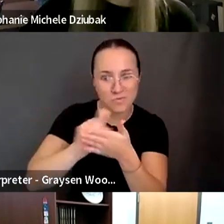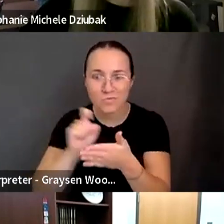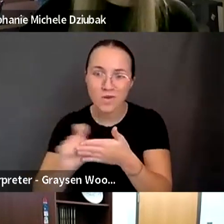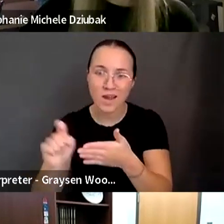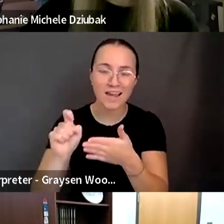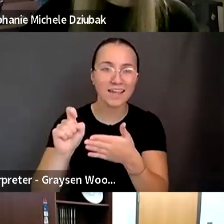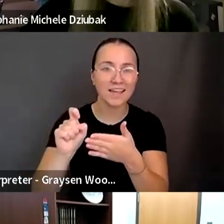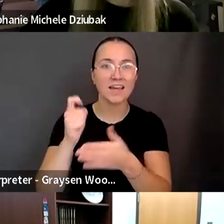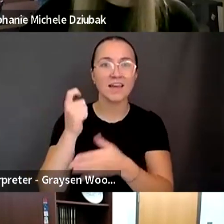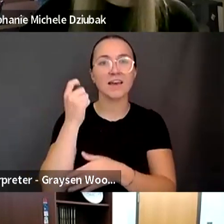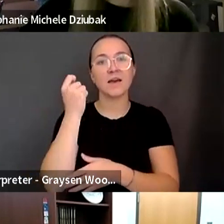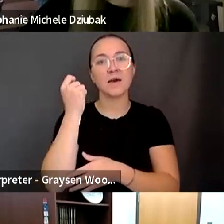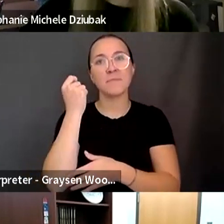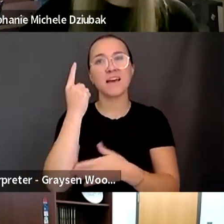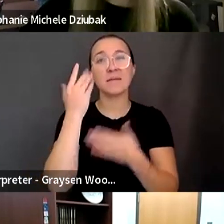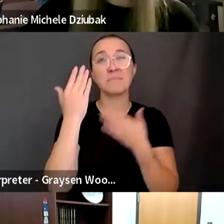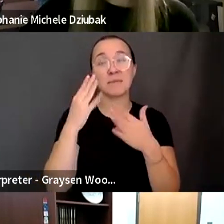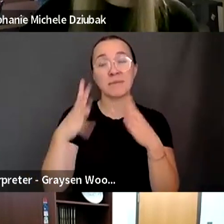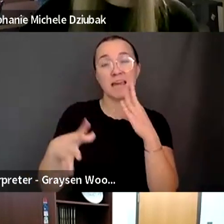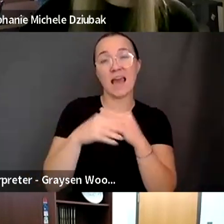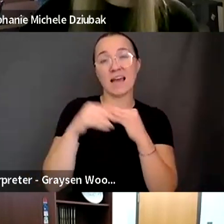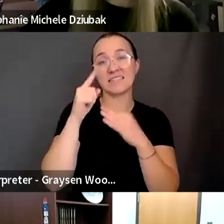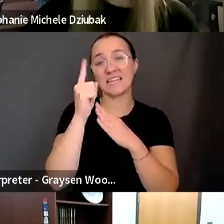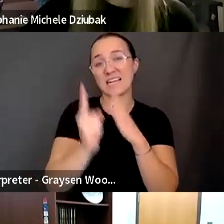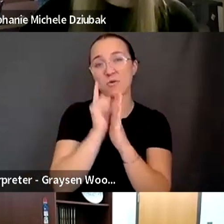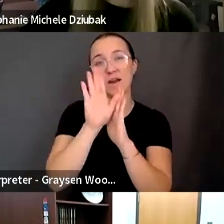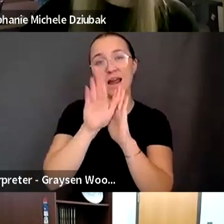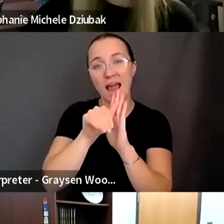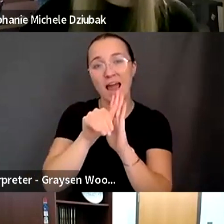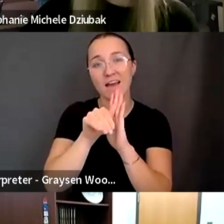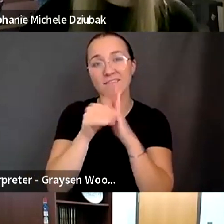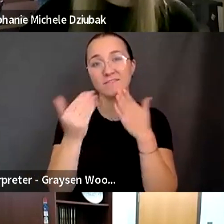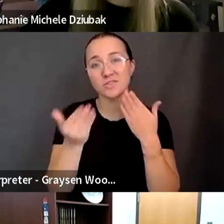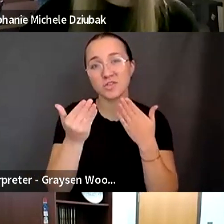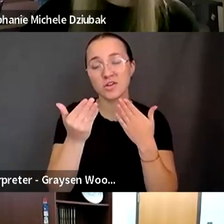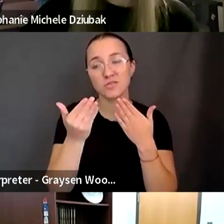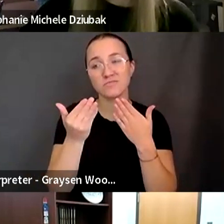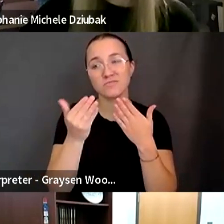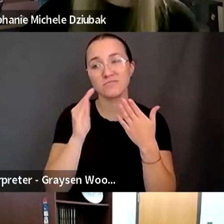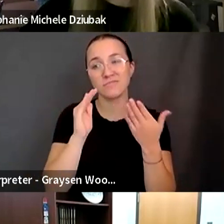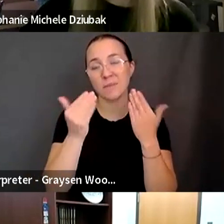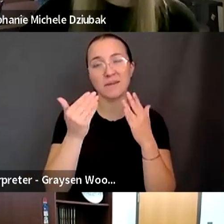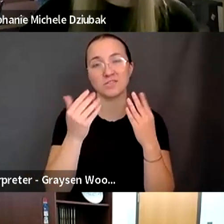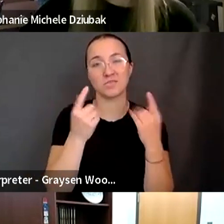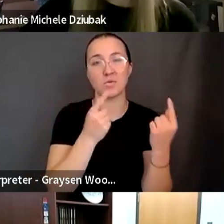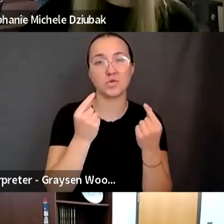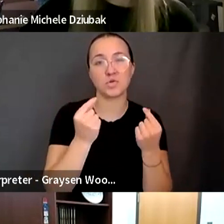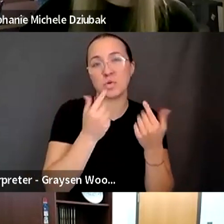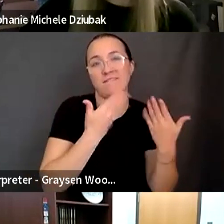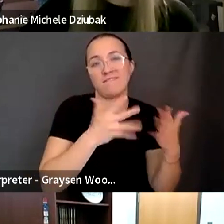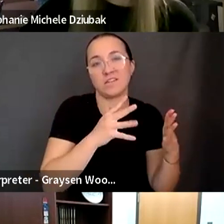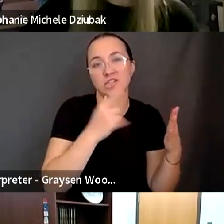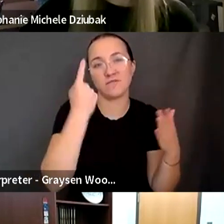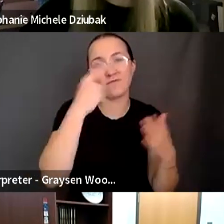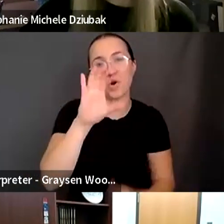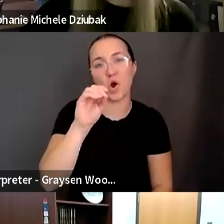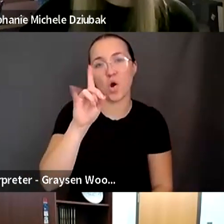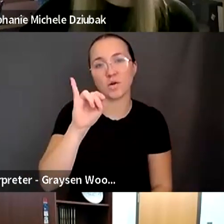about an hour and a half or so to the, you know, what you're already doing for Codi. So for me, it wasn't that big of a